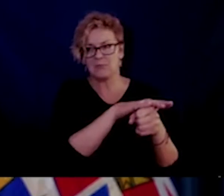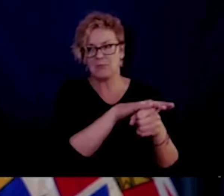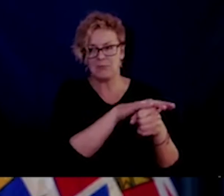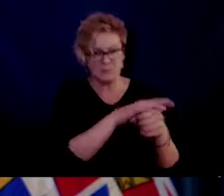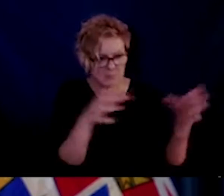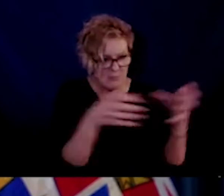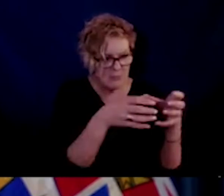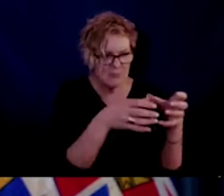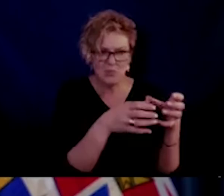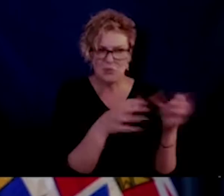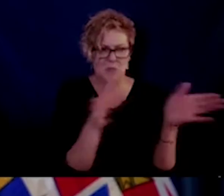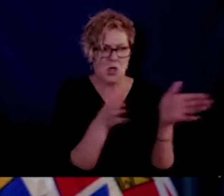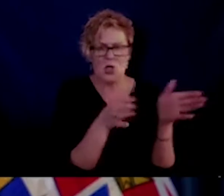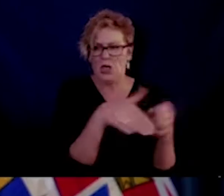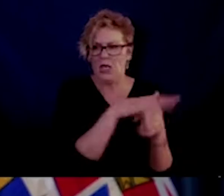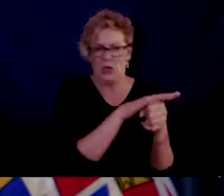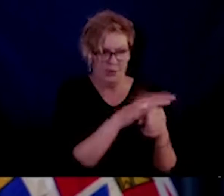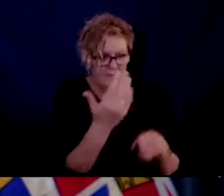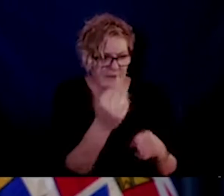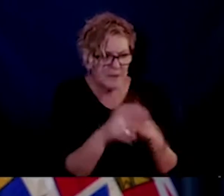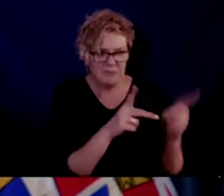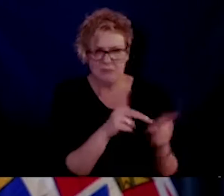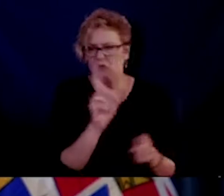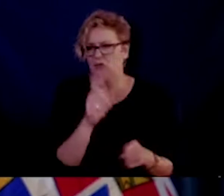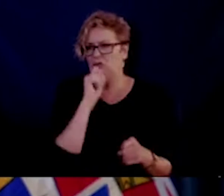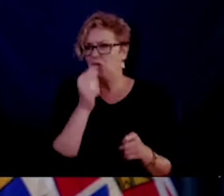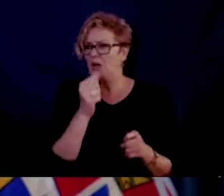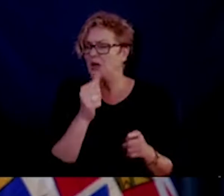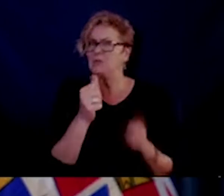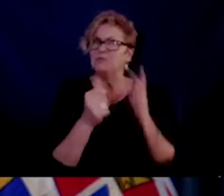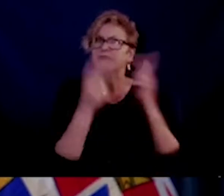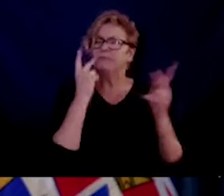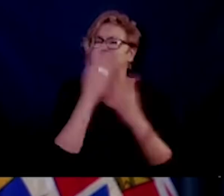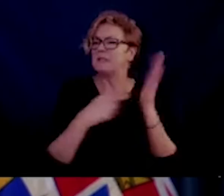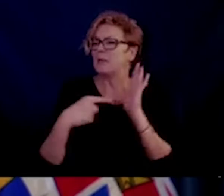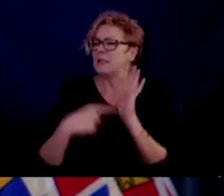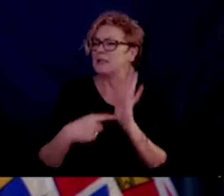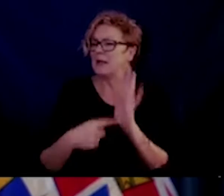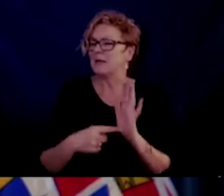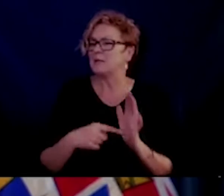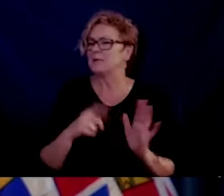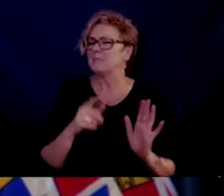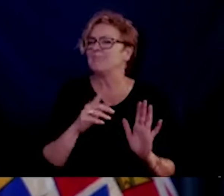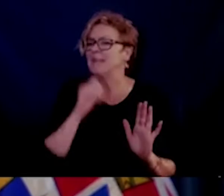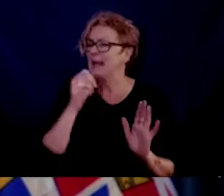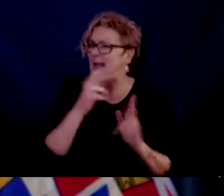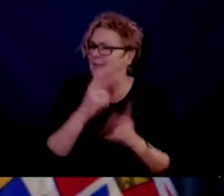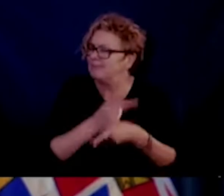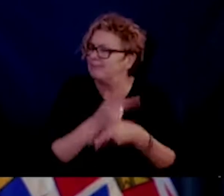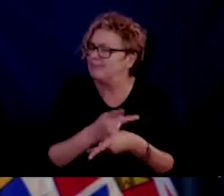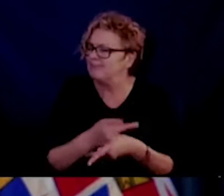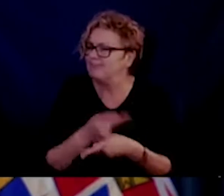with gatherings and events that take place with large numbers, just not 50? Yeah, so there was some occasions. I won't